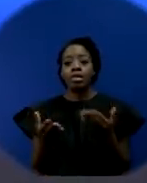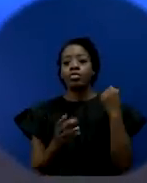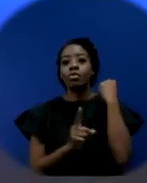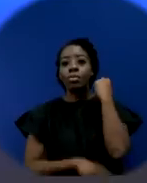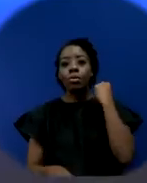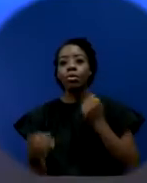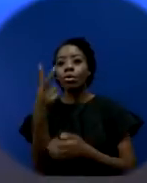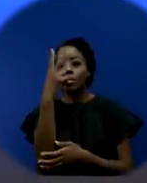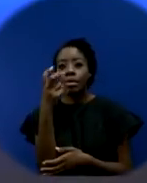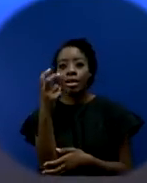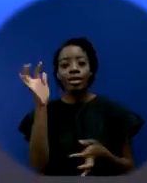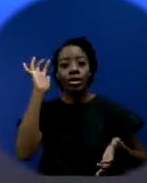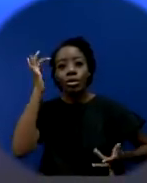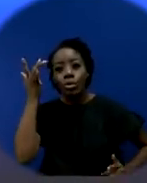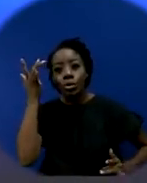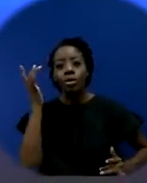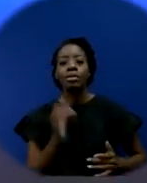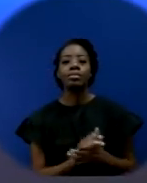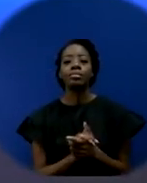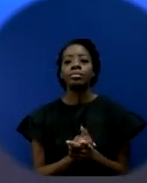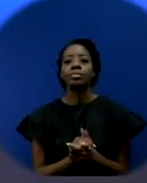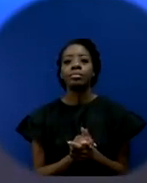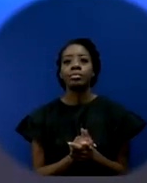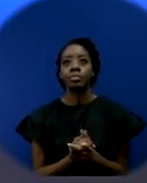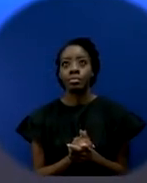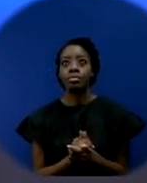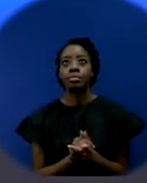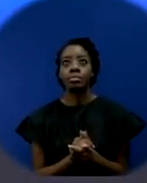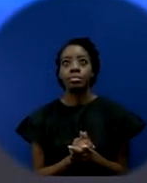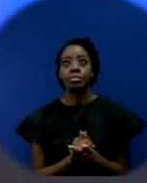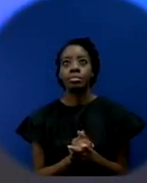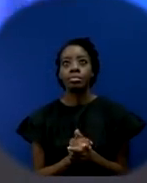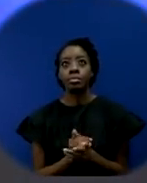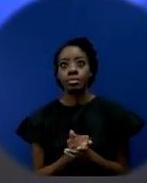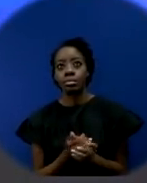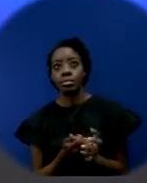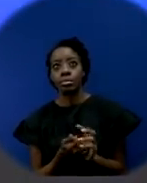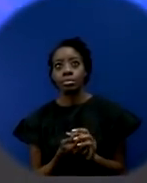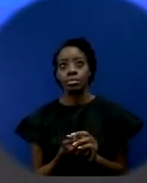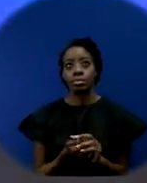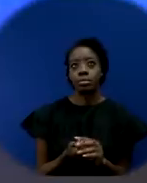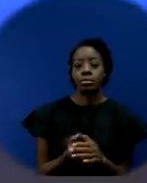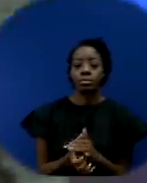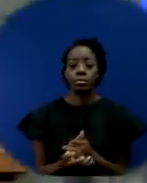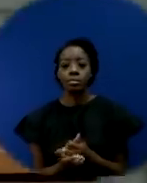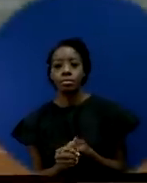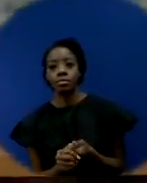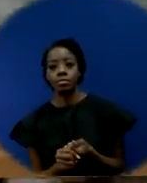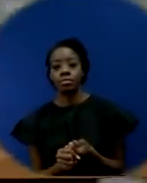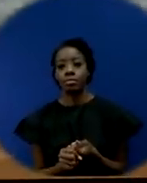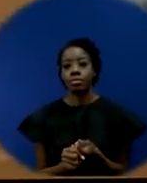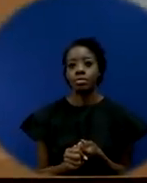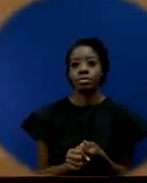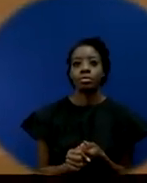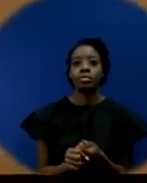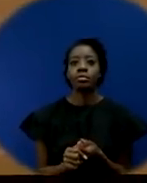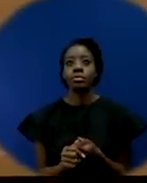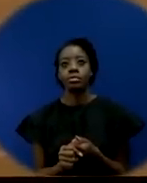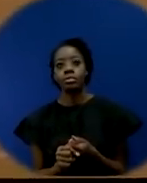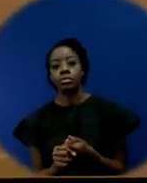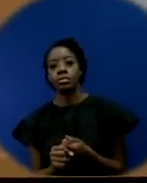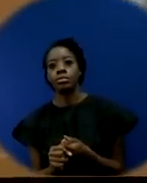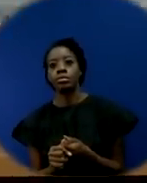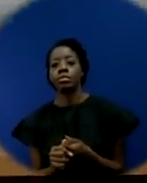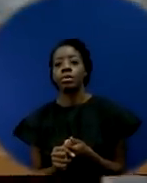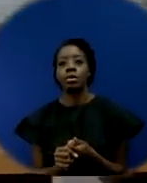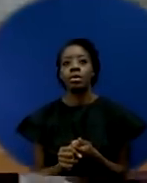lame, blind. Come on, come on. That hits me every time at the cross. Come on, come on,